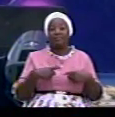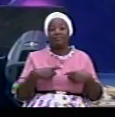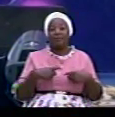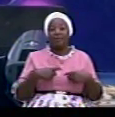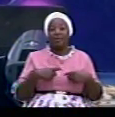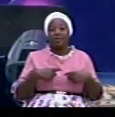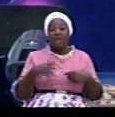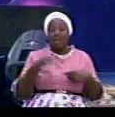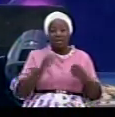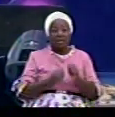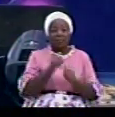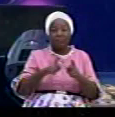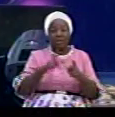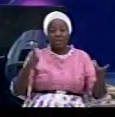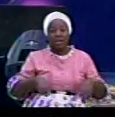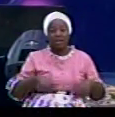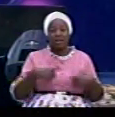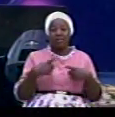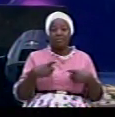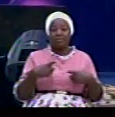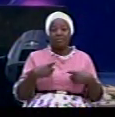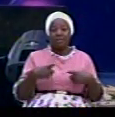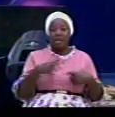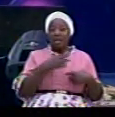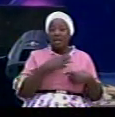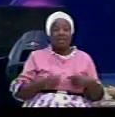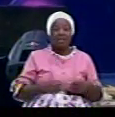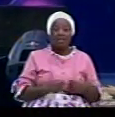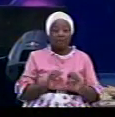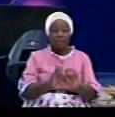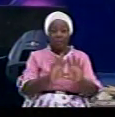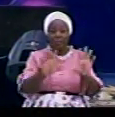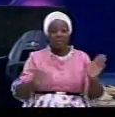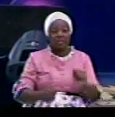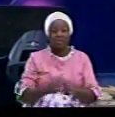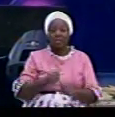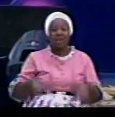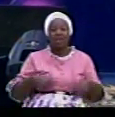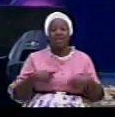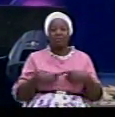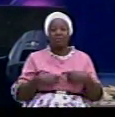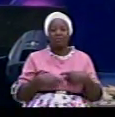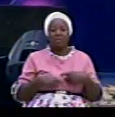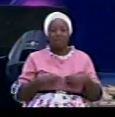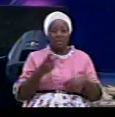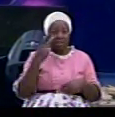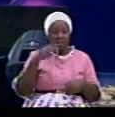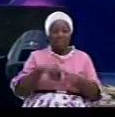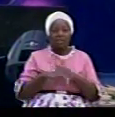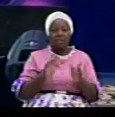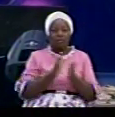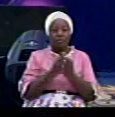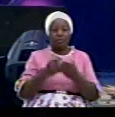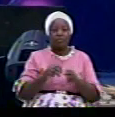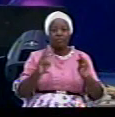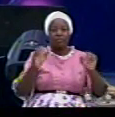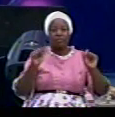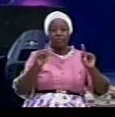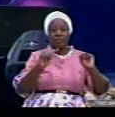bigger life, a brighter life. Look with me in Matthew chapter